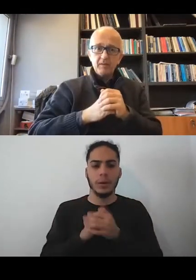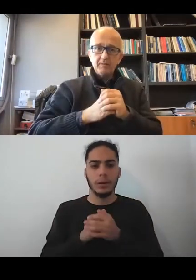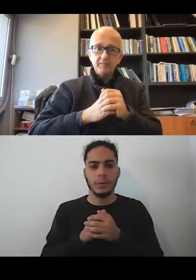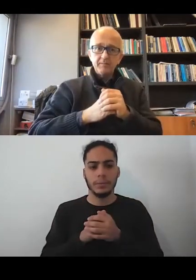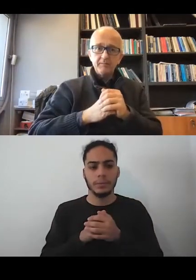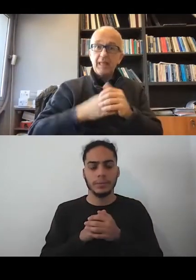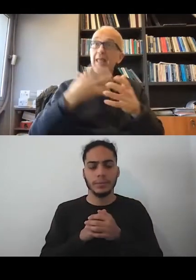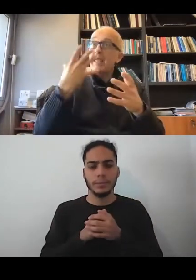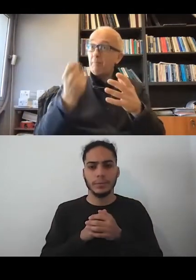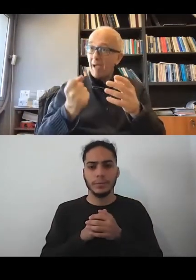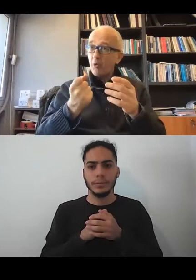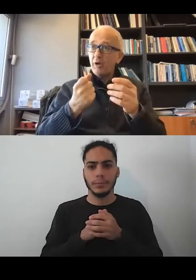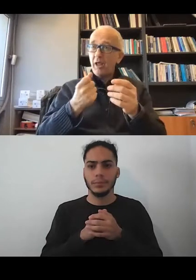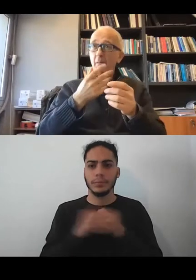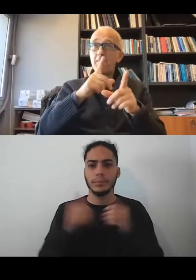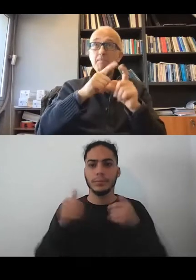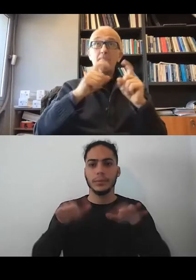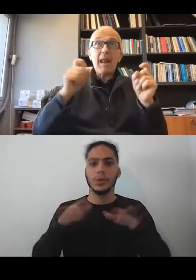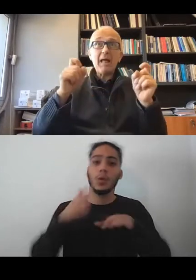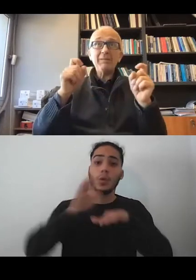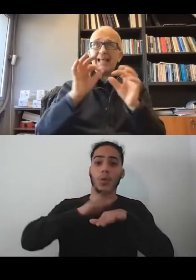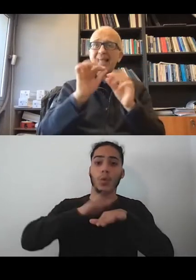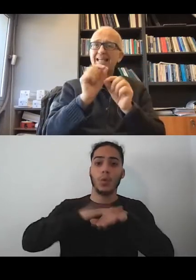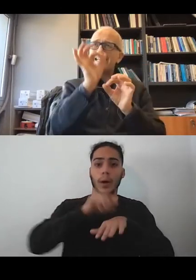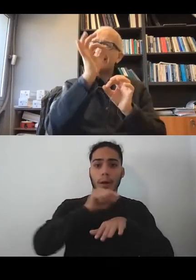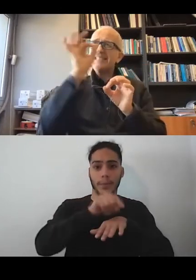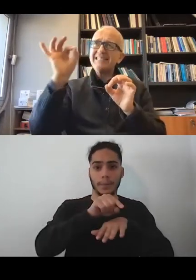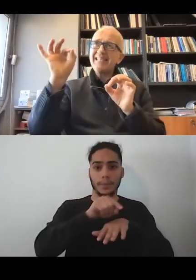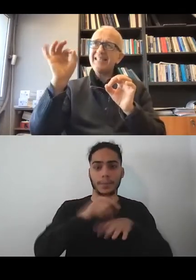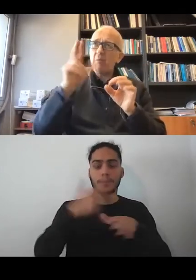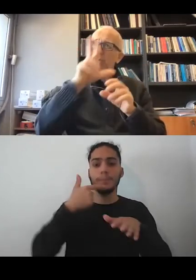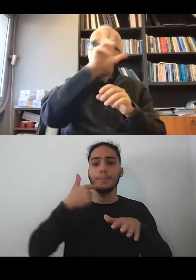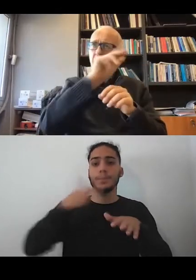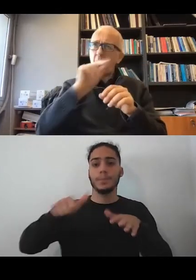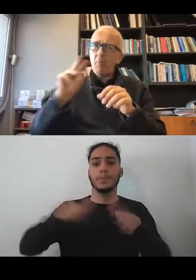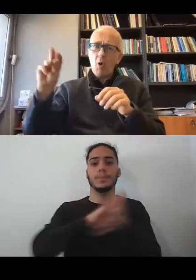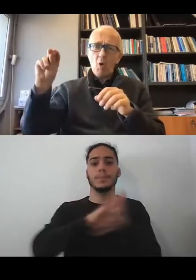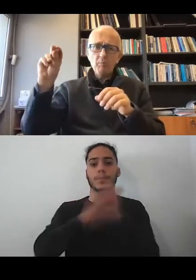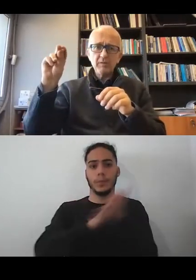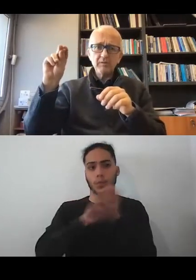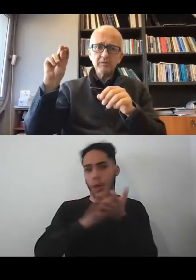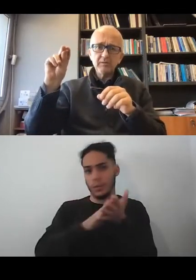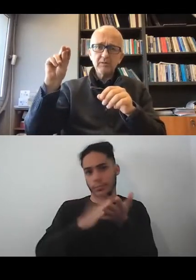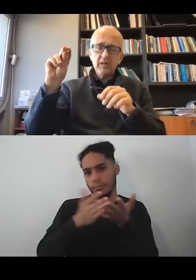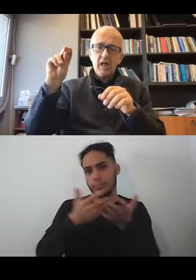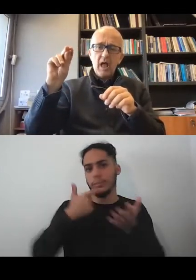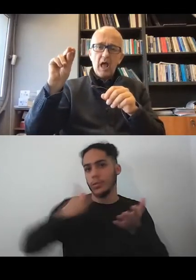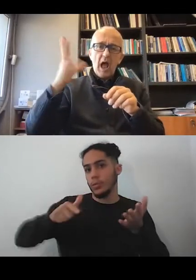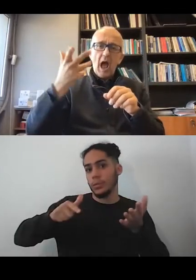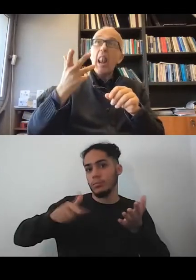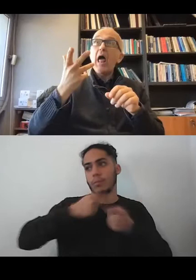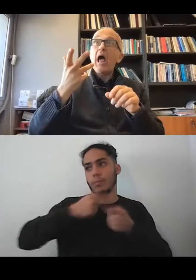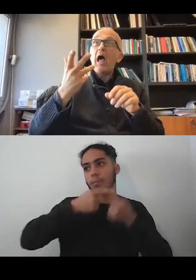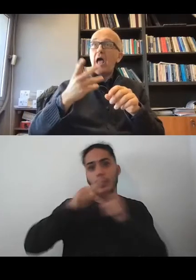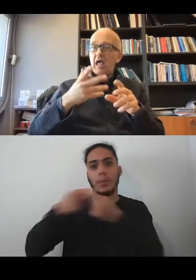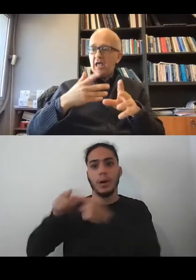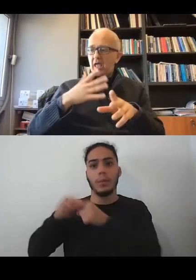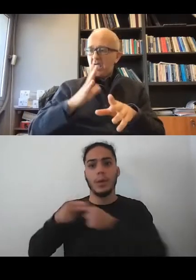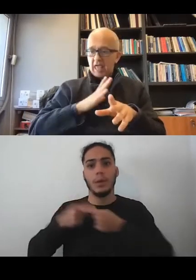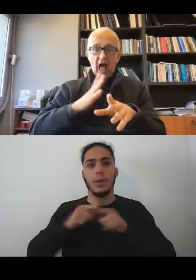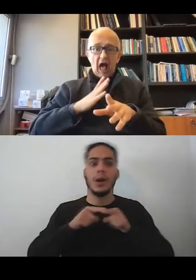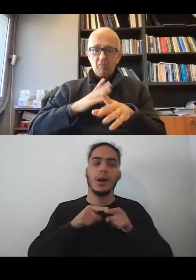but because of that, sign language users of different languages will have problems in